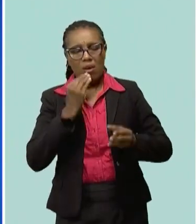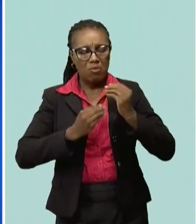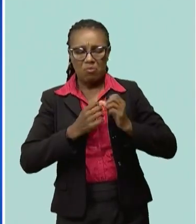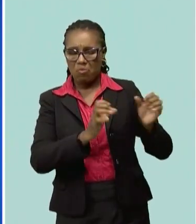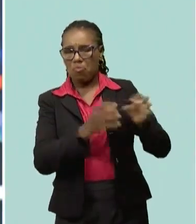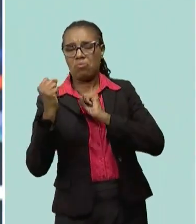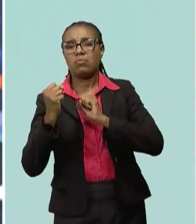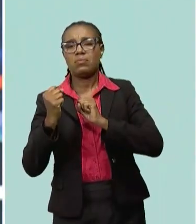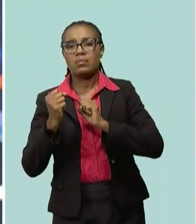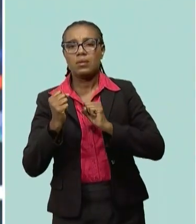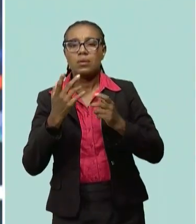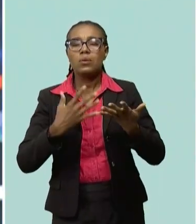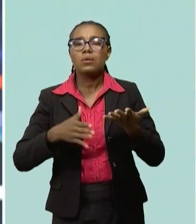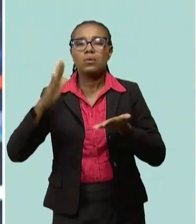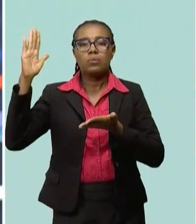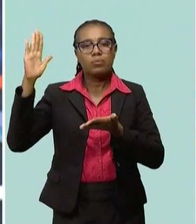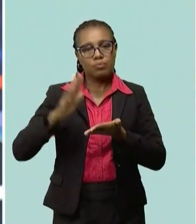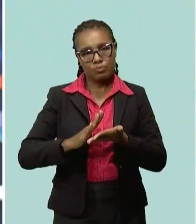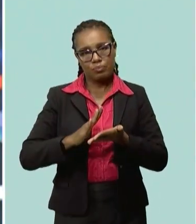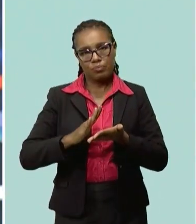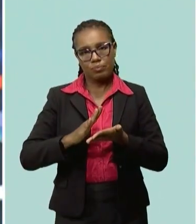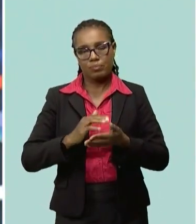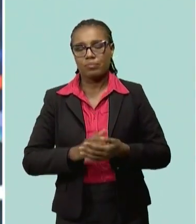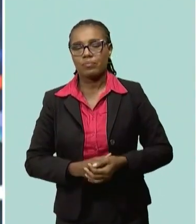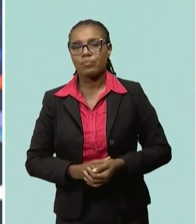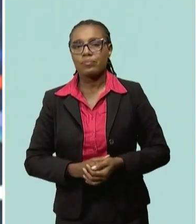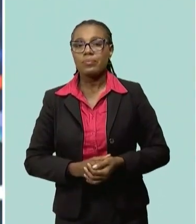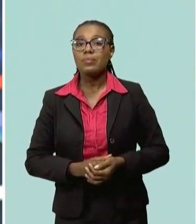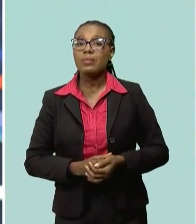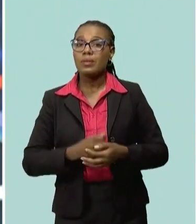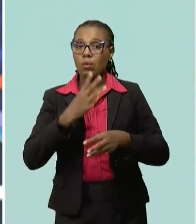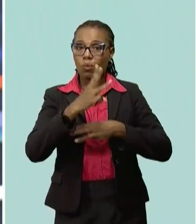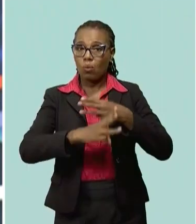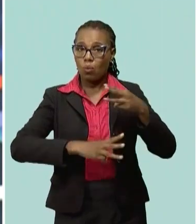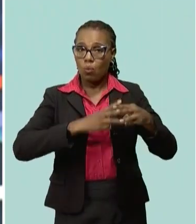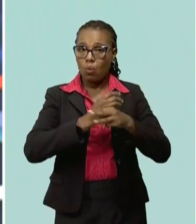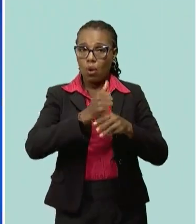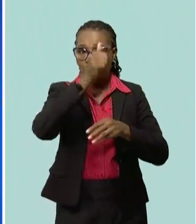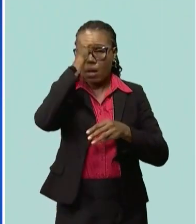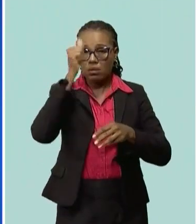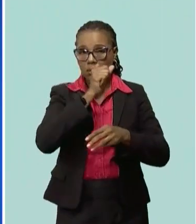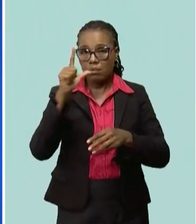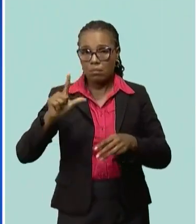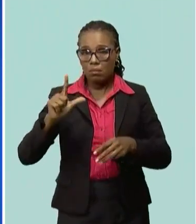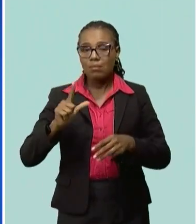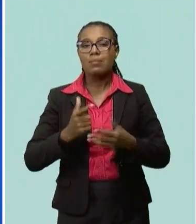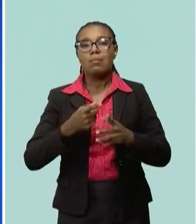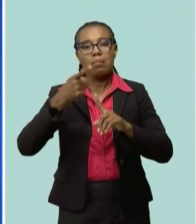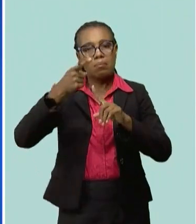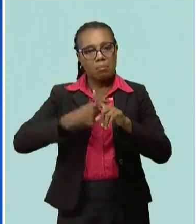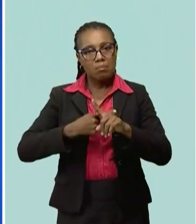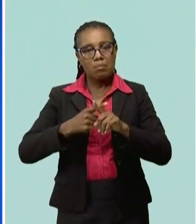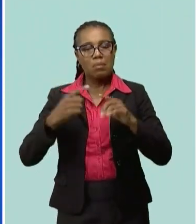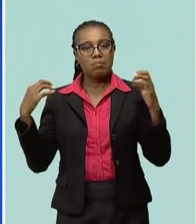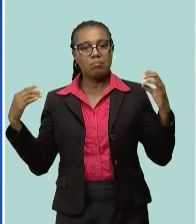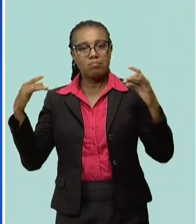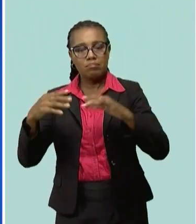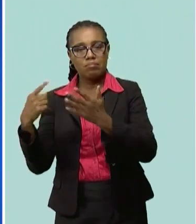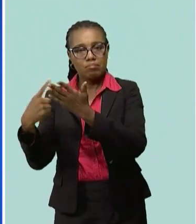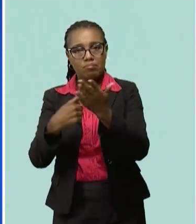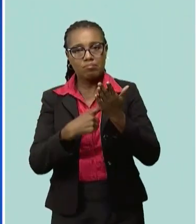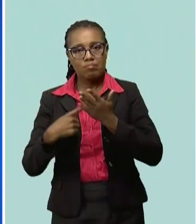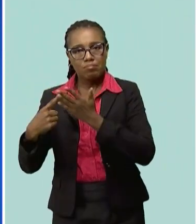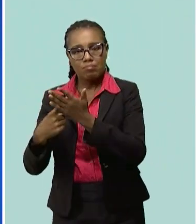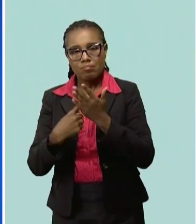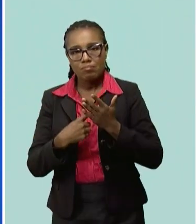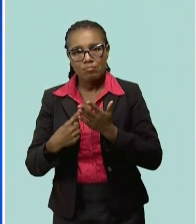abuse. Mr. Wiltshire made the comments at a World Alzheimer's Month seminar at the Lord Erskine Sandiford Centre. President